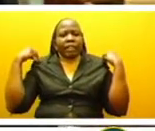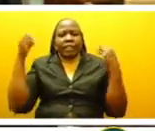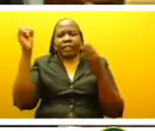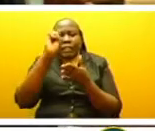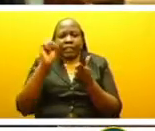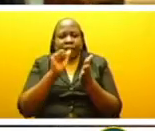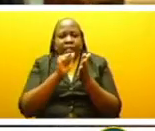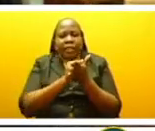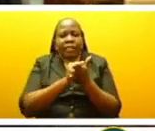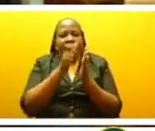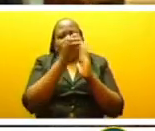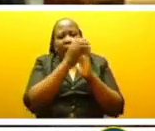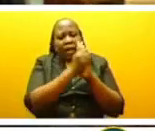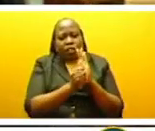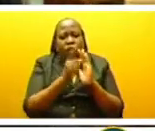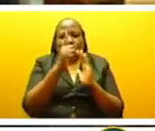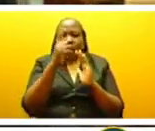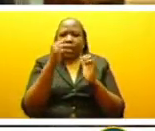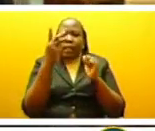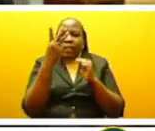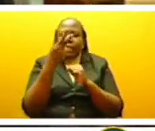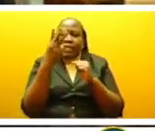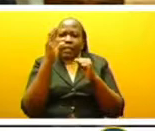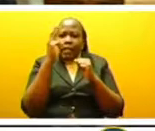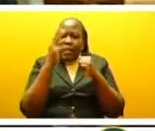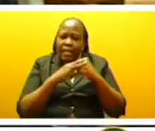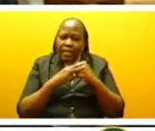3C had been fully satisfied.